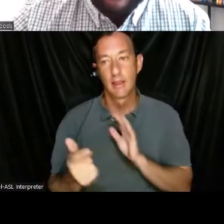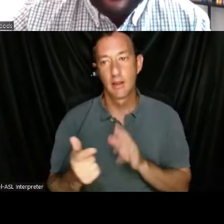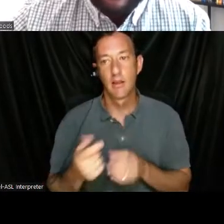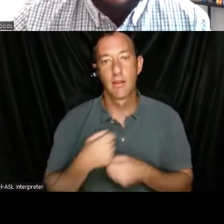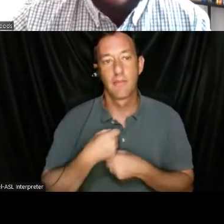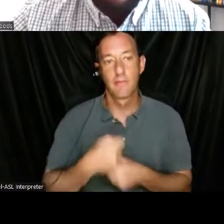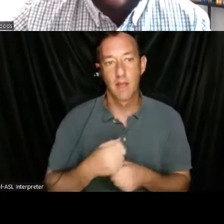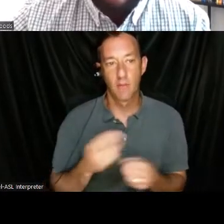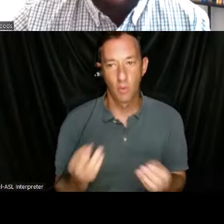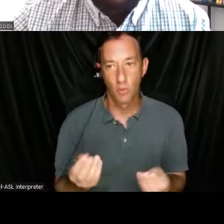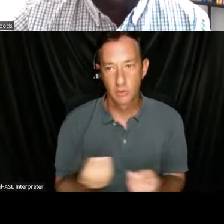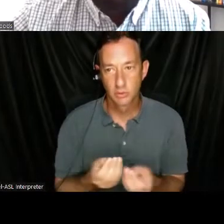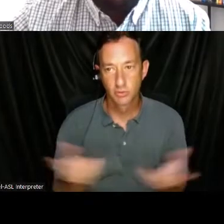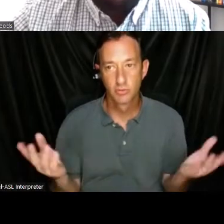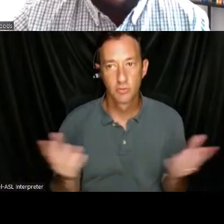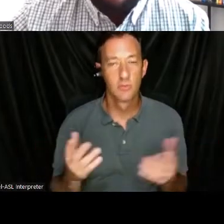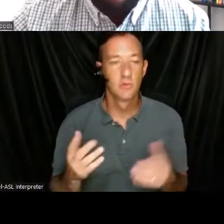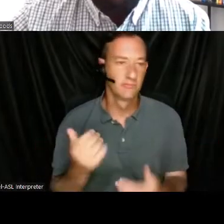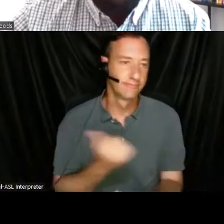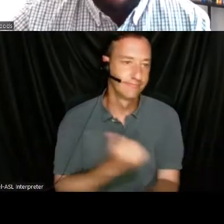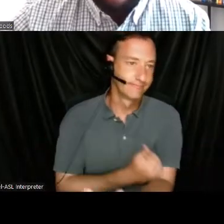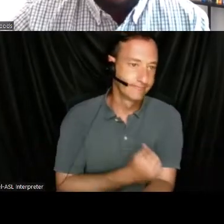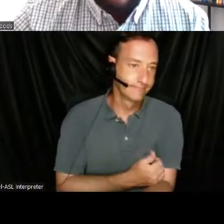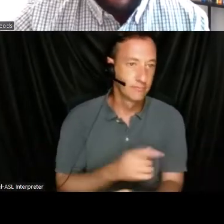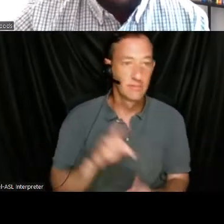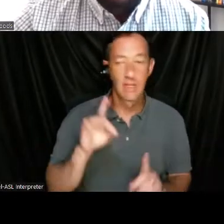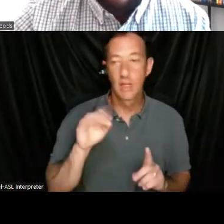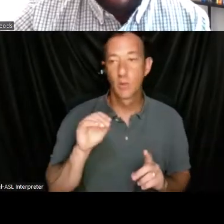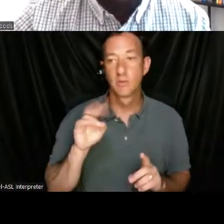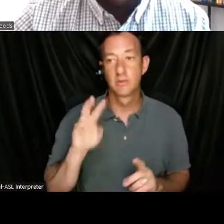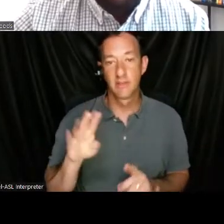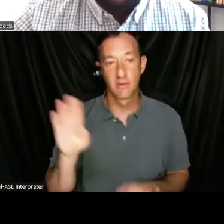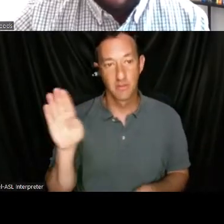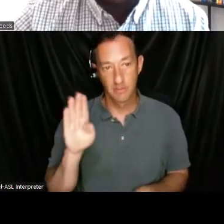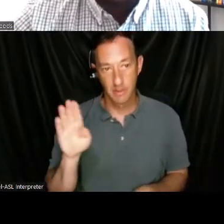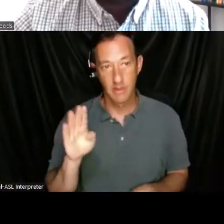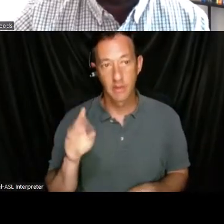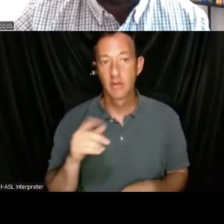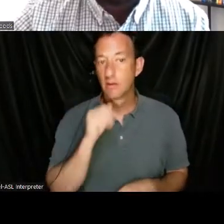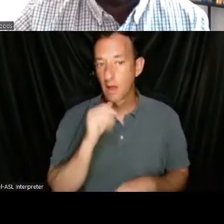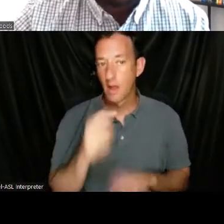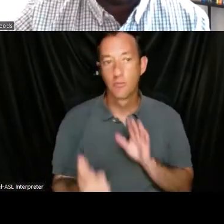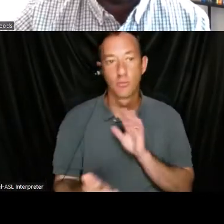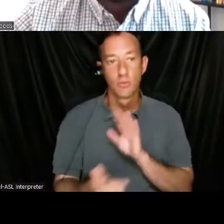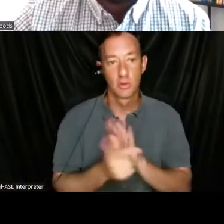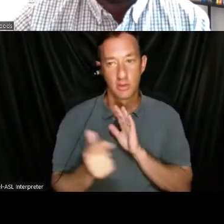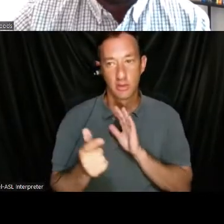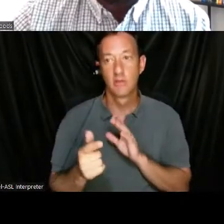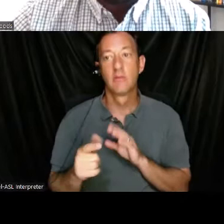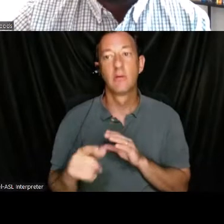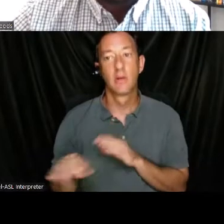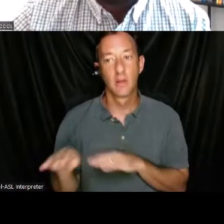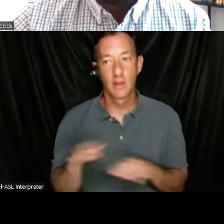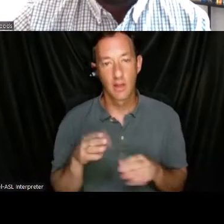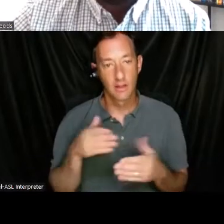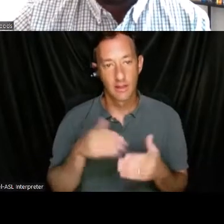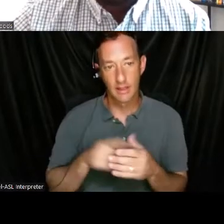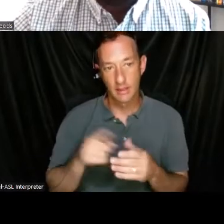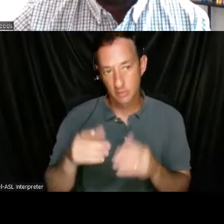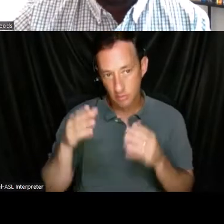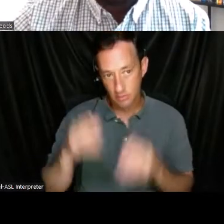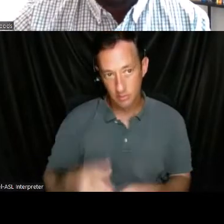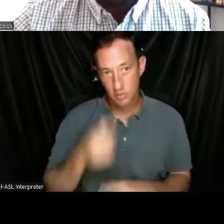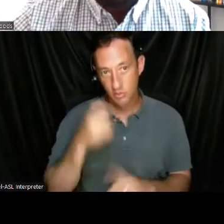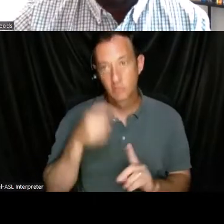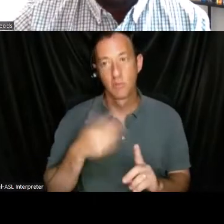substance. Section 807B4 of the Fair Housing Act does not prohibit conduct against a person because such person has